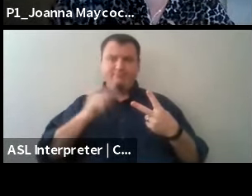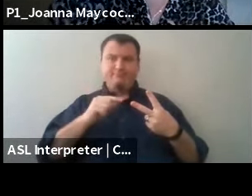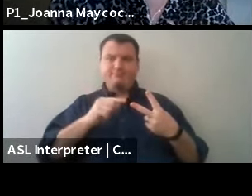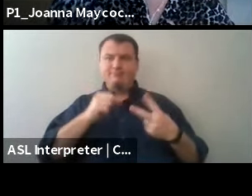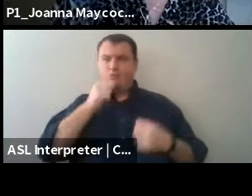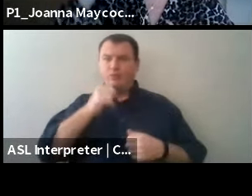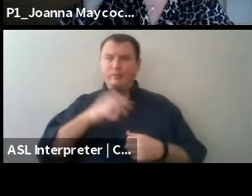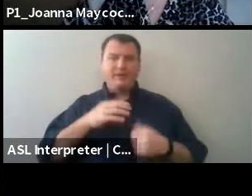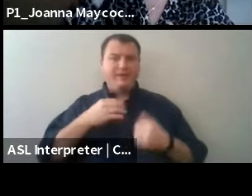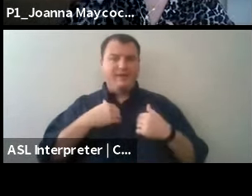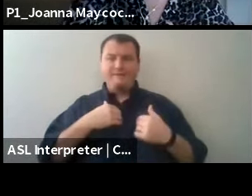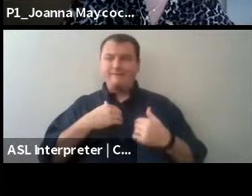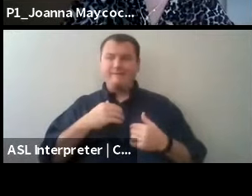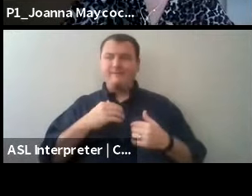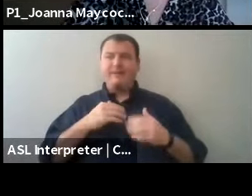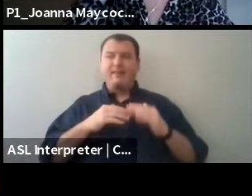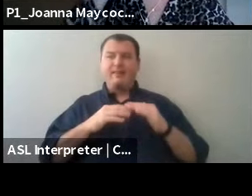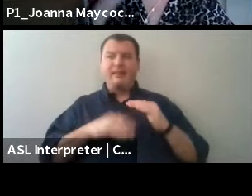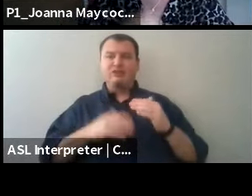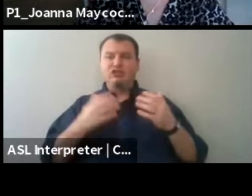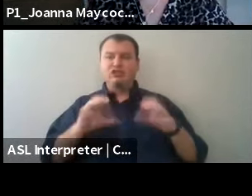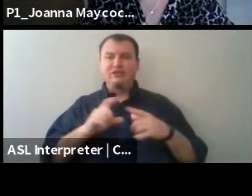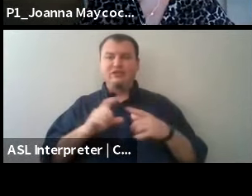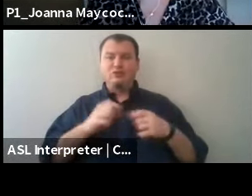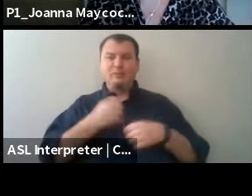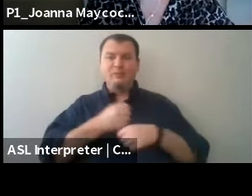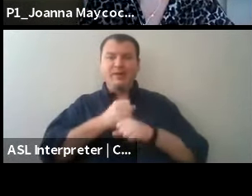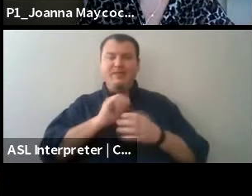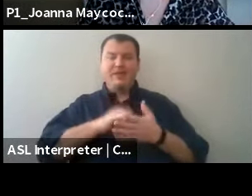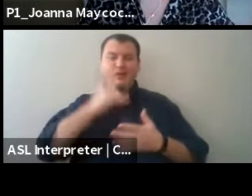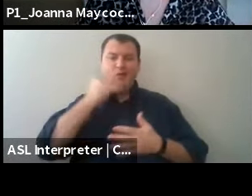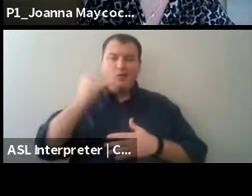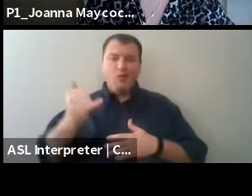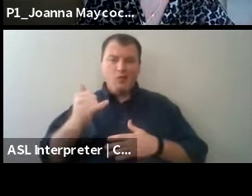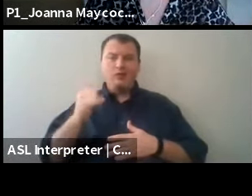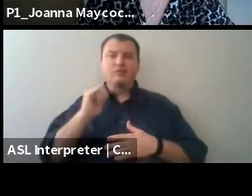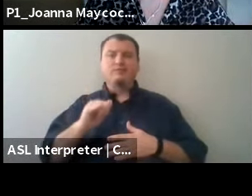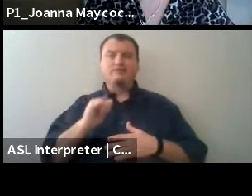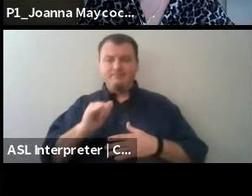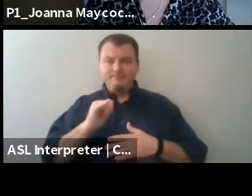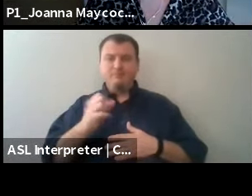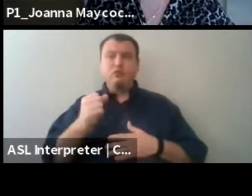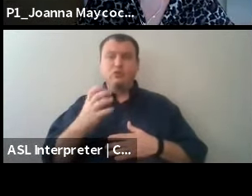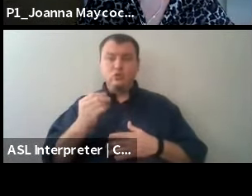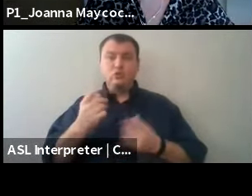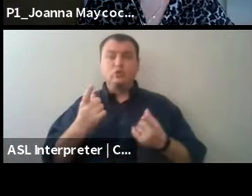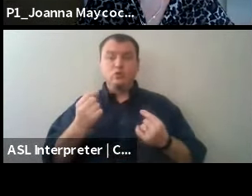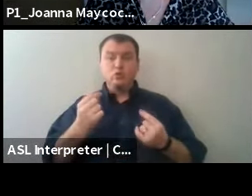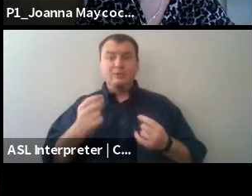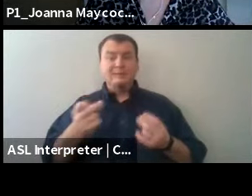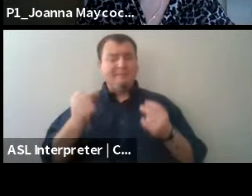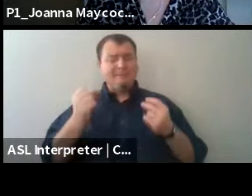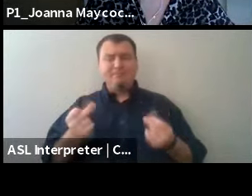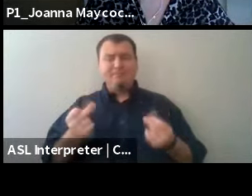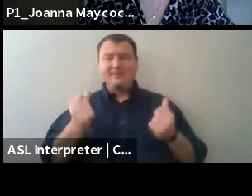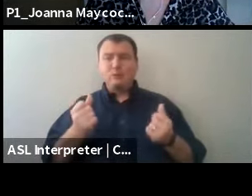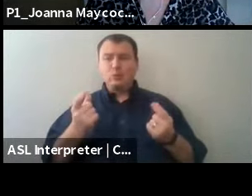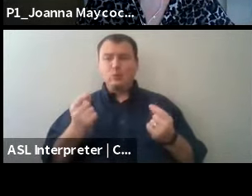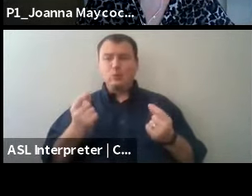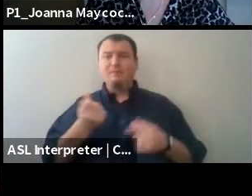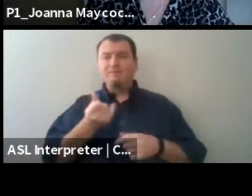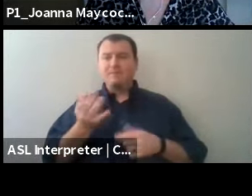very less space to even make those phone calls. And even so, what we did immediately, what we did was a couple of